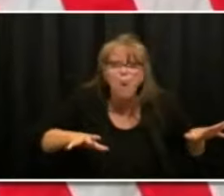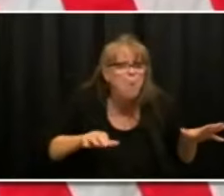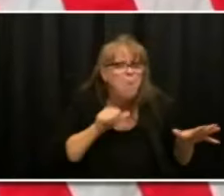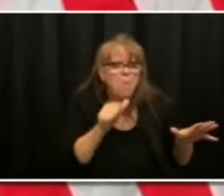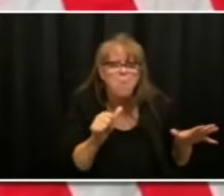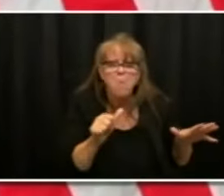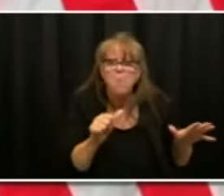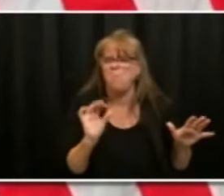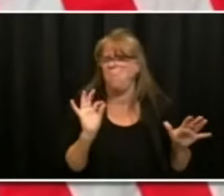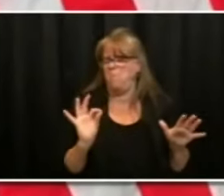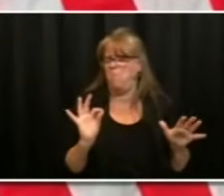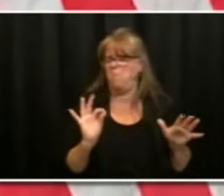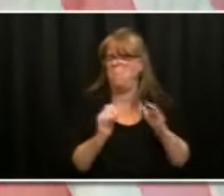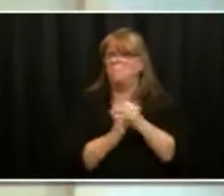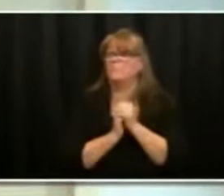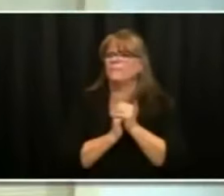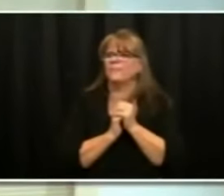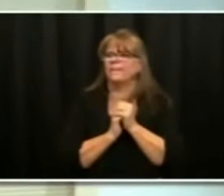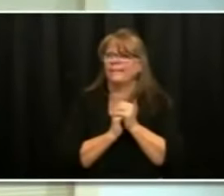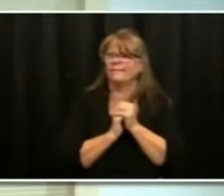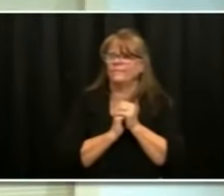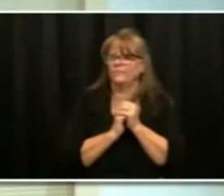way. Anything to add, Dr. Hurley?